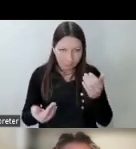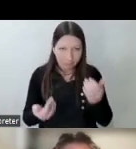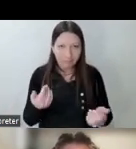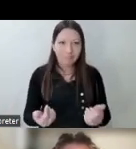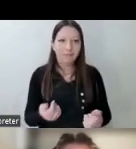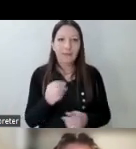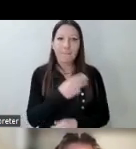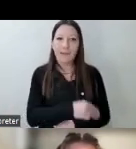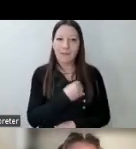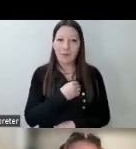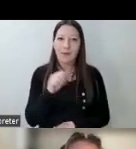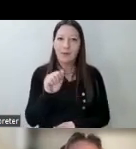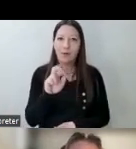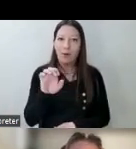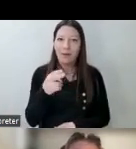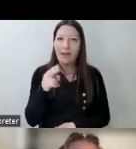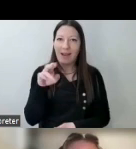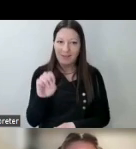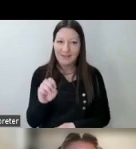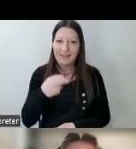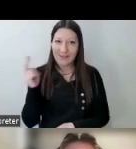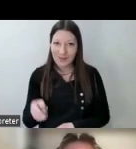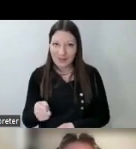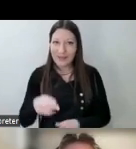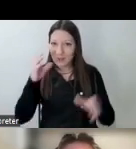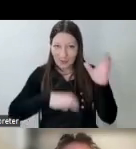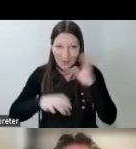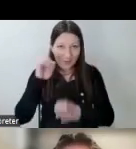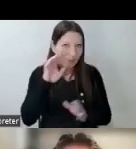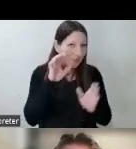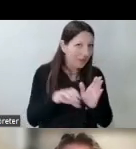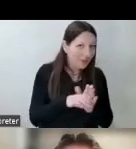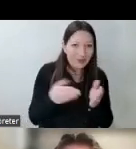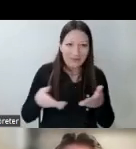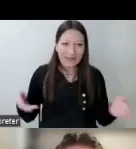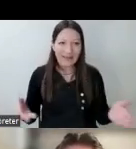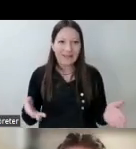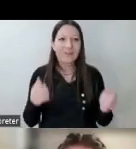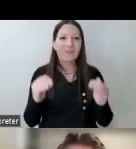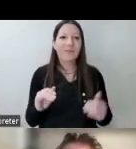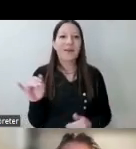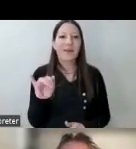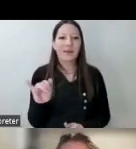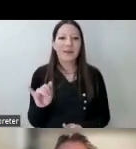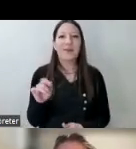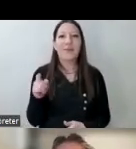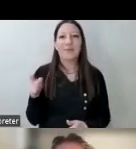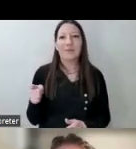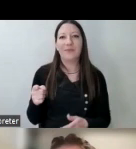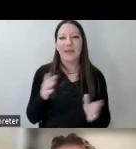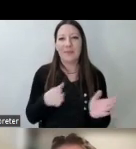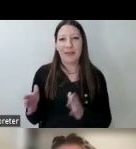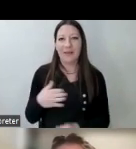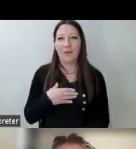in Nudimick Lake. So if it seems like there's a lot of moving parts here, that's because there is. I'm not